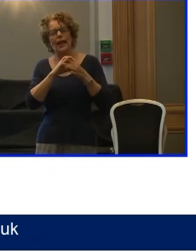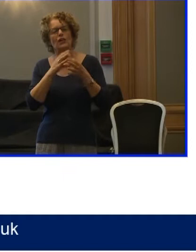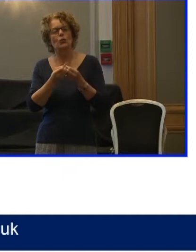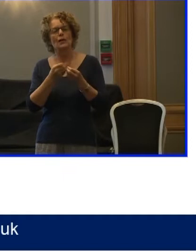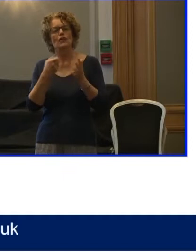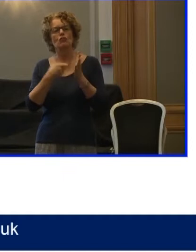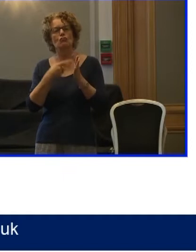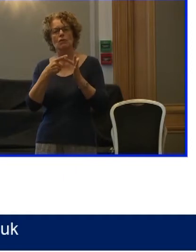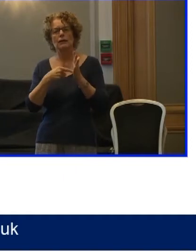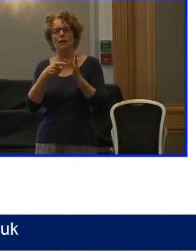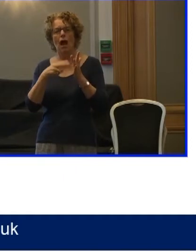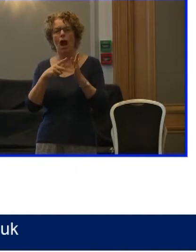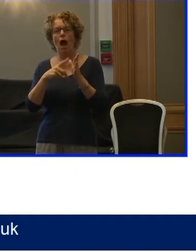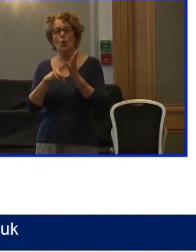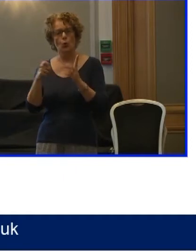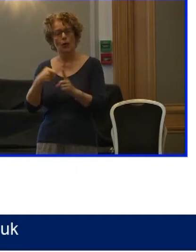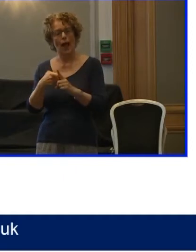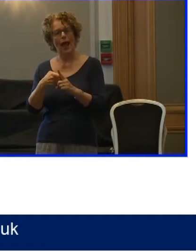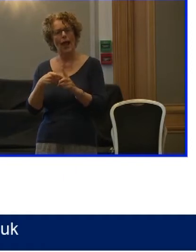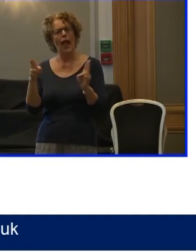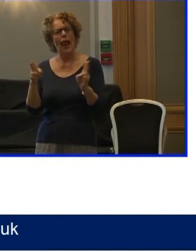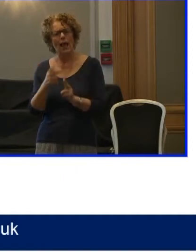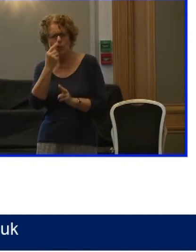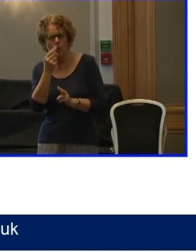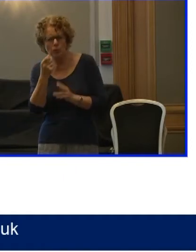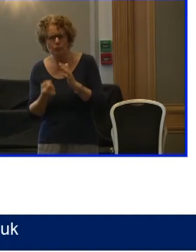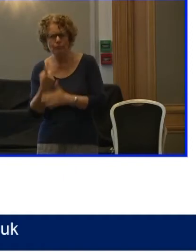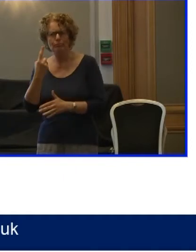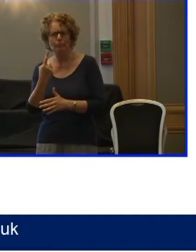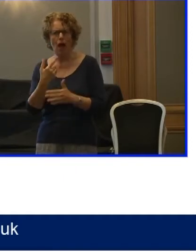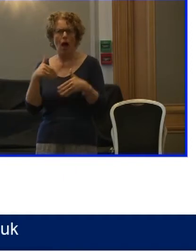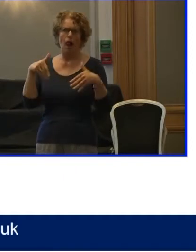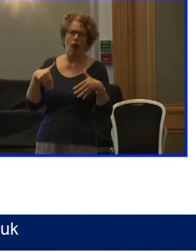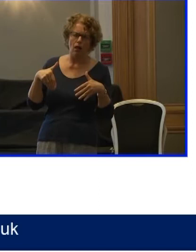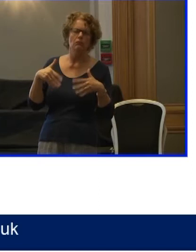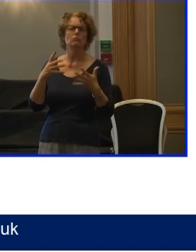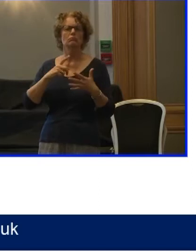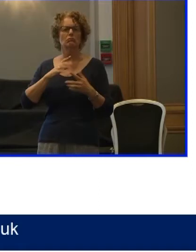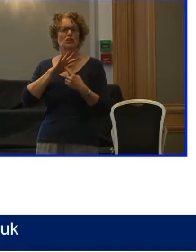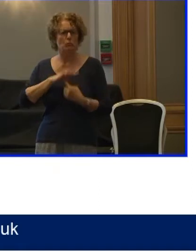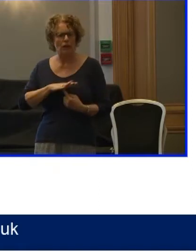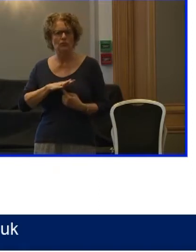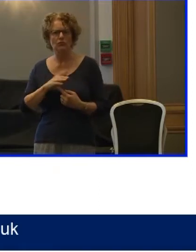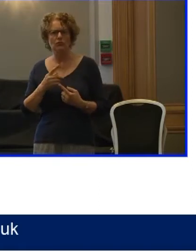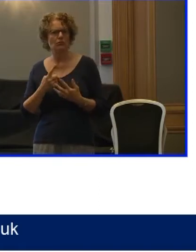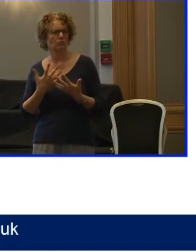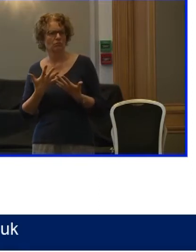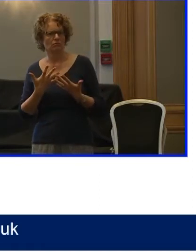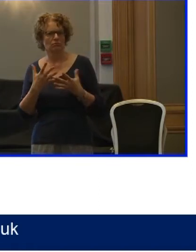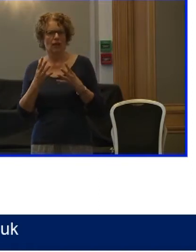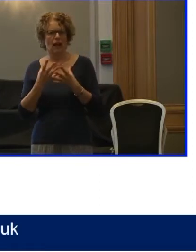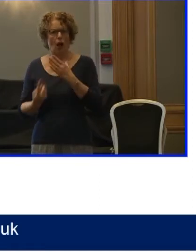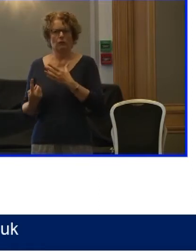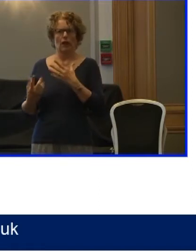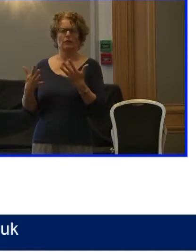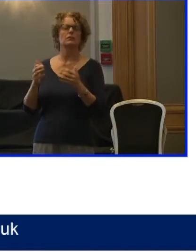likely to say they have experienced loneliness, isolation, and depression compared to those who have not engaged.